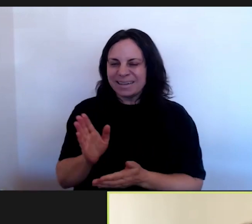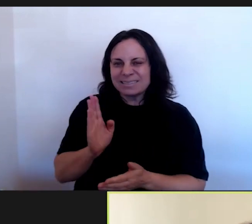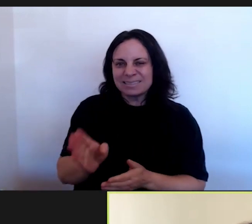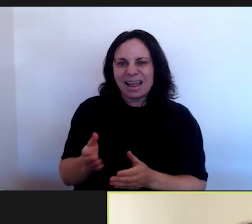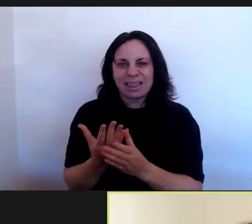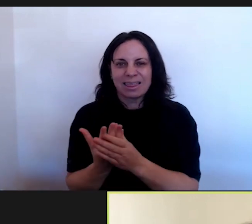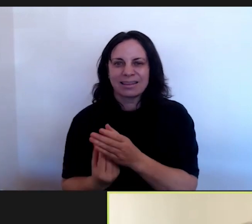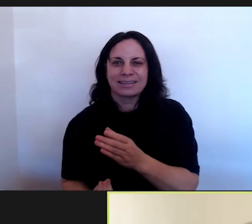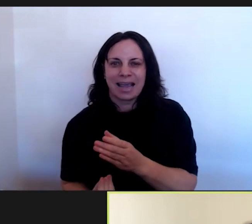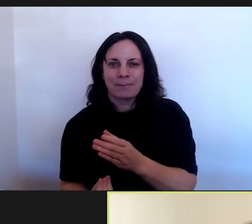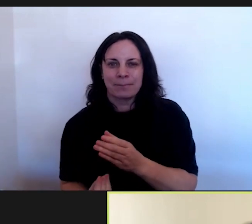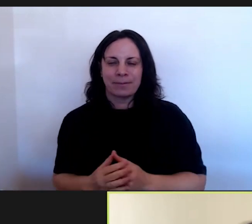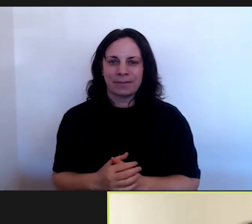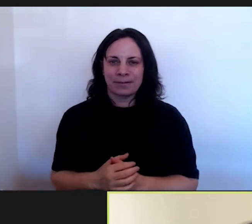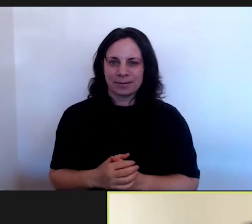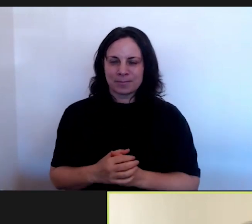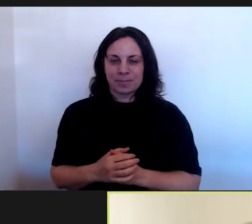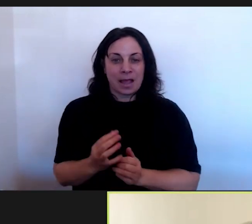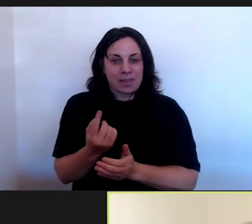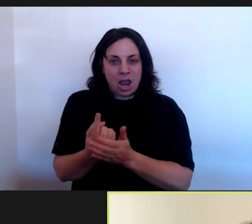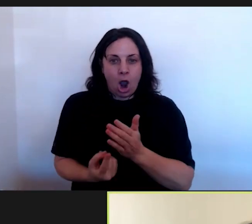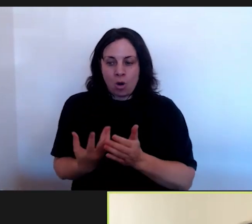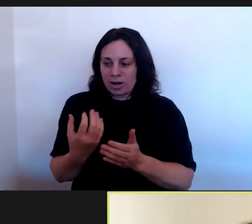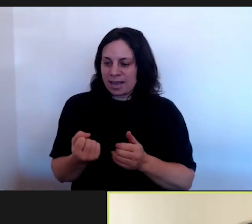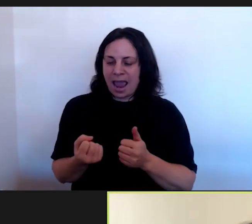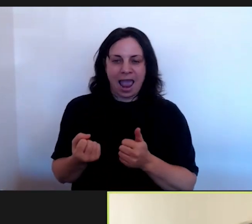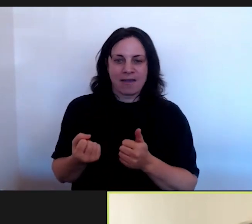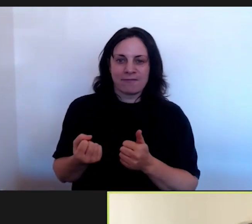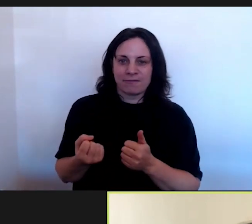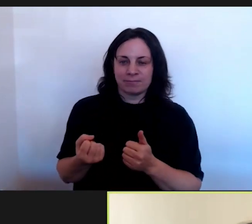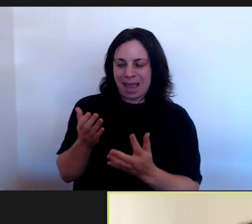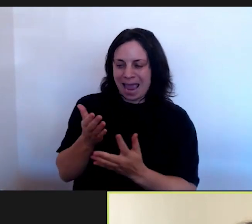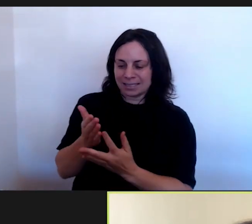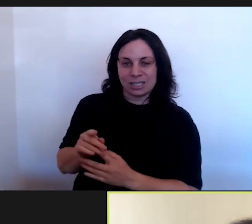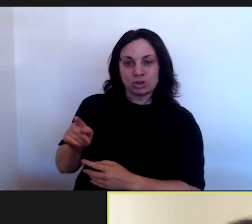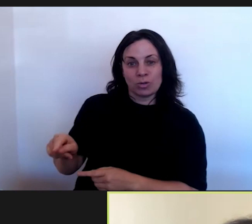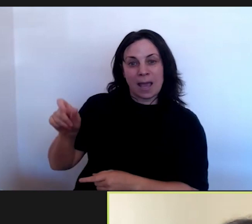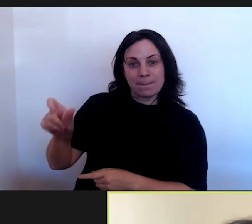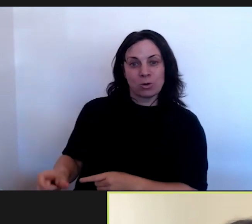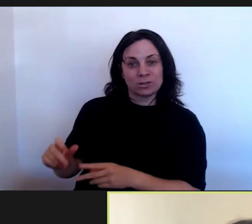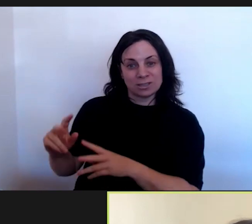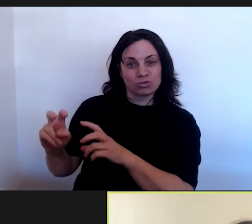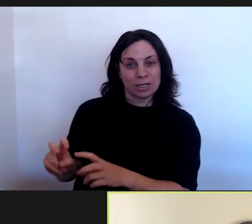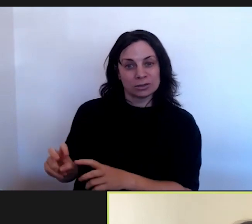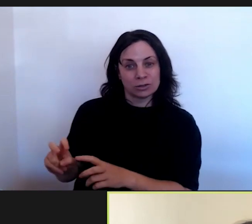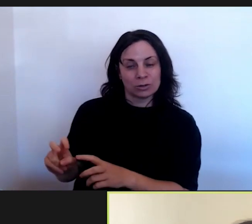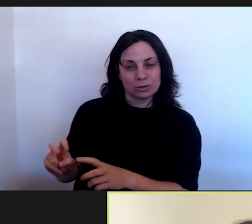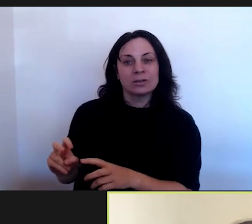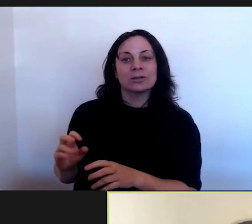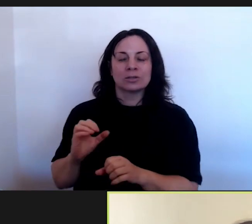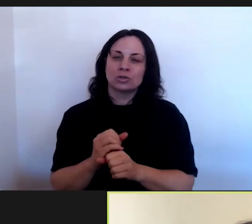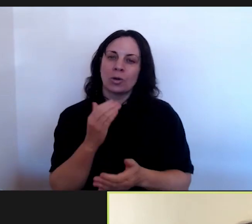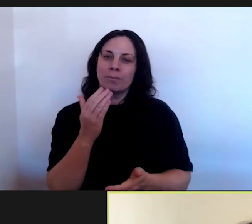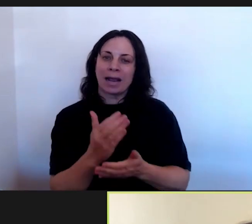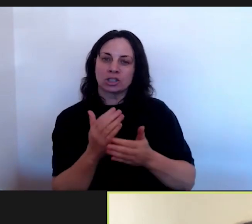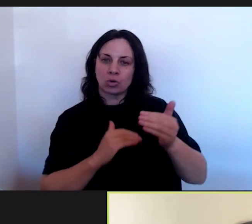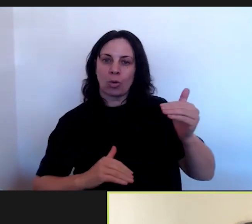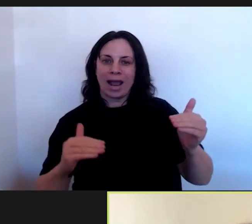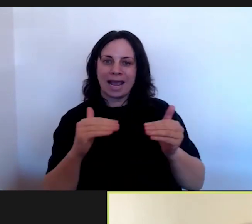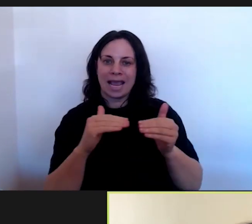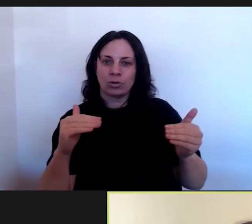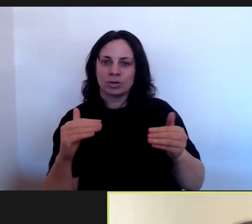they only have access to what the researcher presents. So I really, really encourage to think the diversity, inclusion, and equity when you do the research. Please go